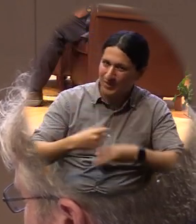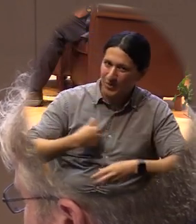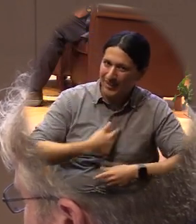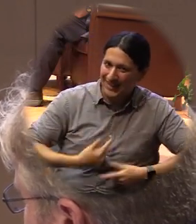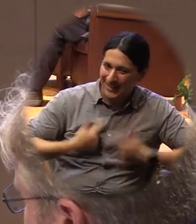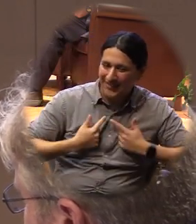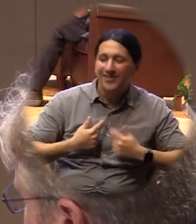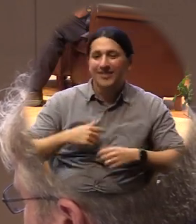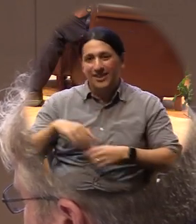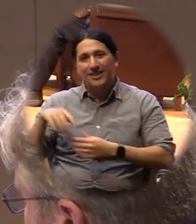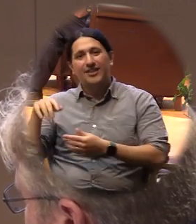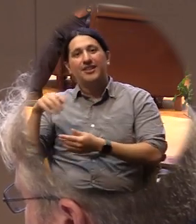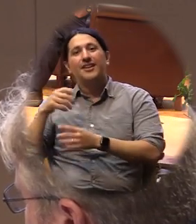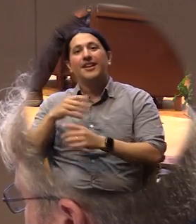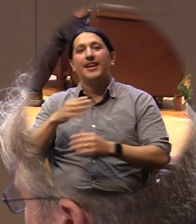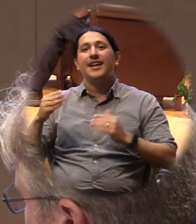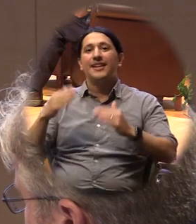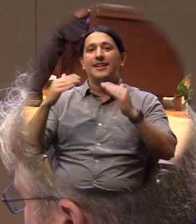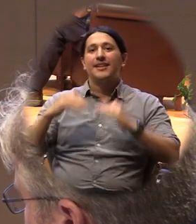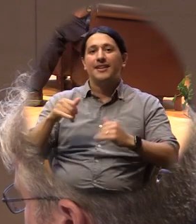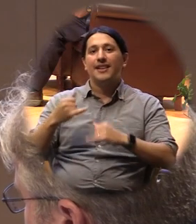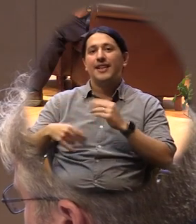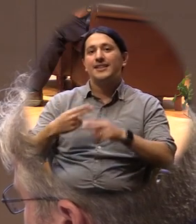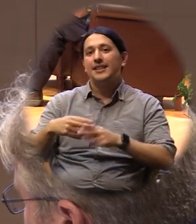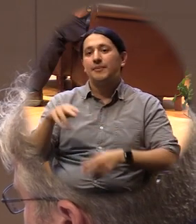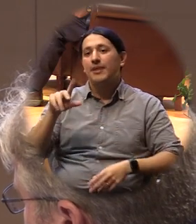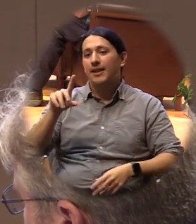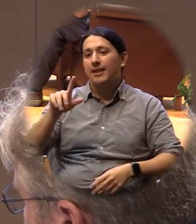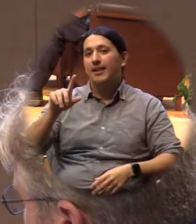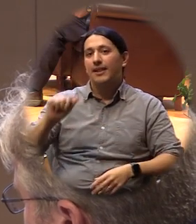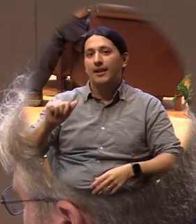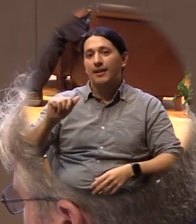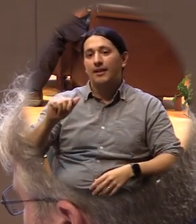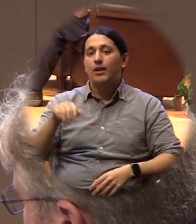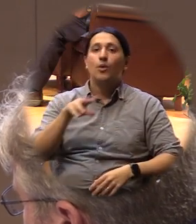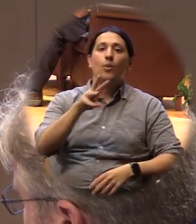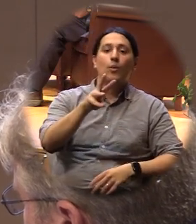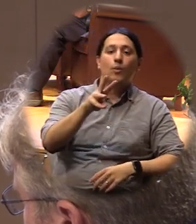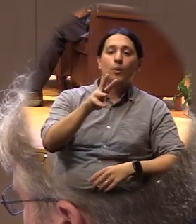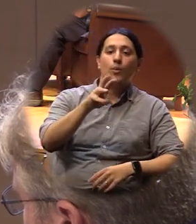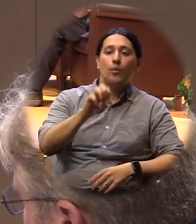named Walela Nadenha. And so I think if you just look up Walela,